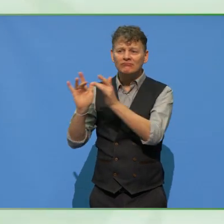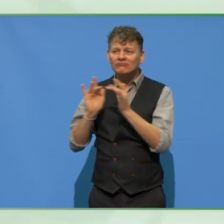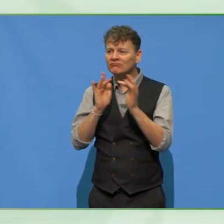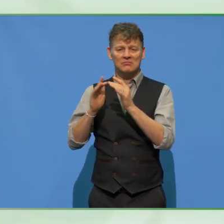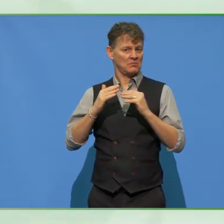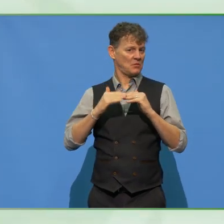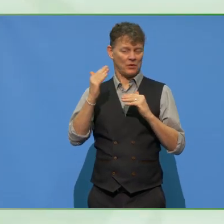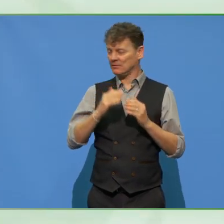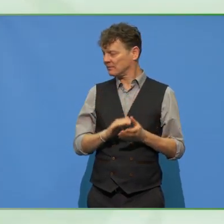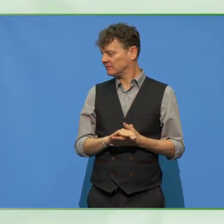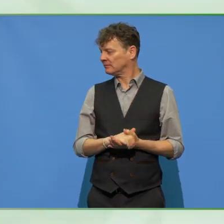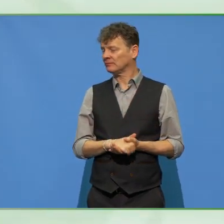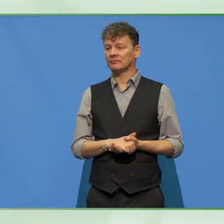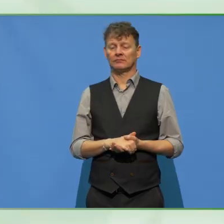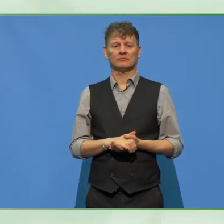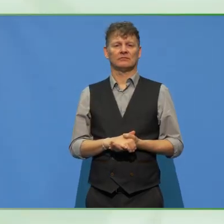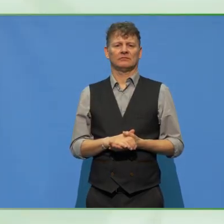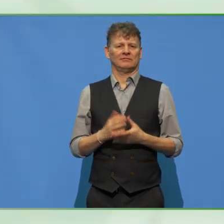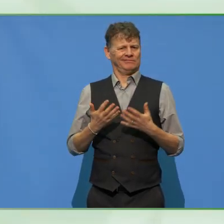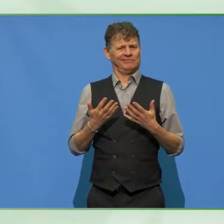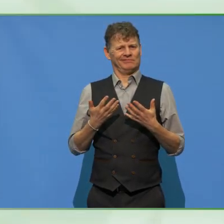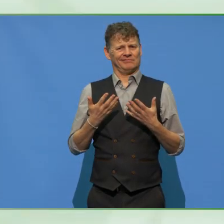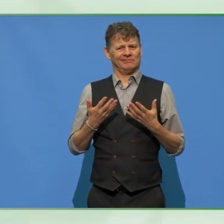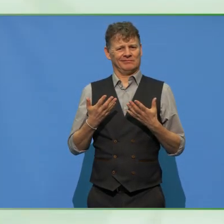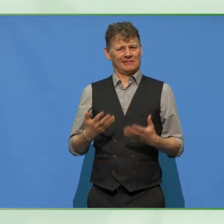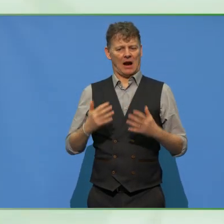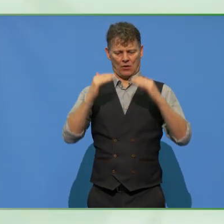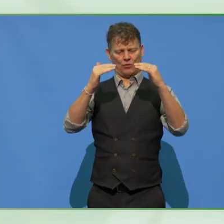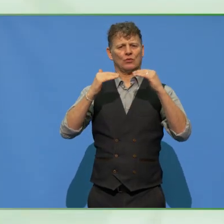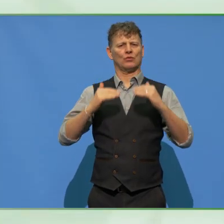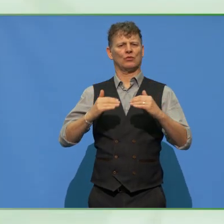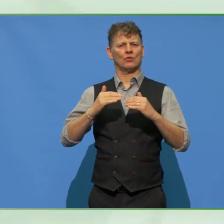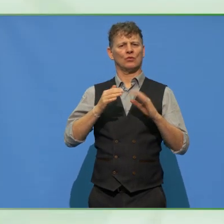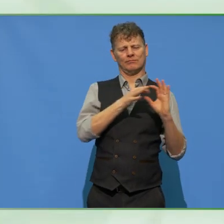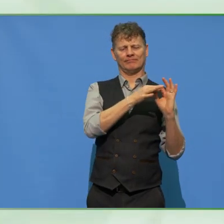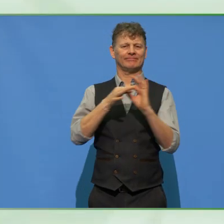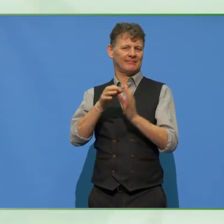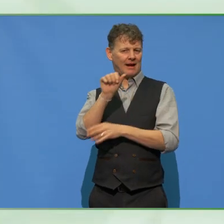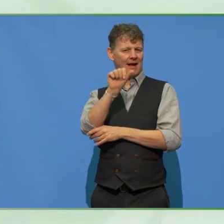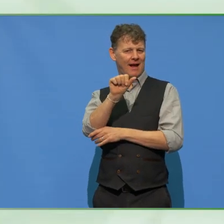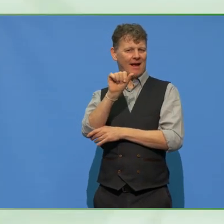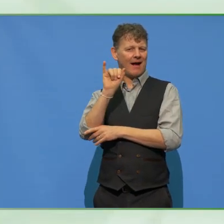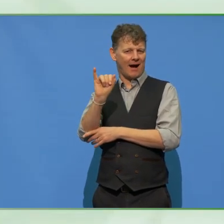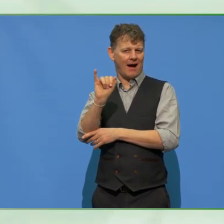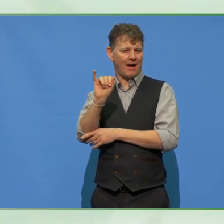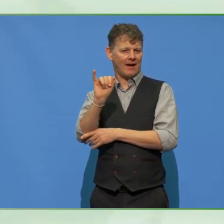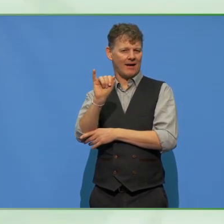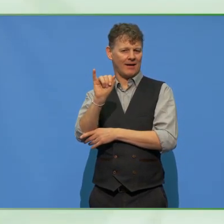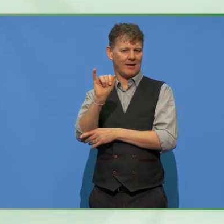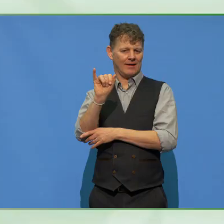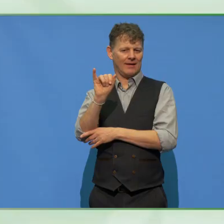And we're now going to go to a very important session on AI, imagery